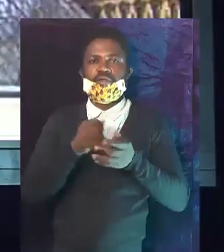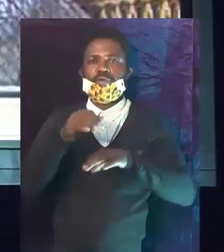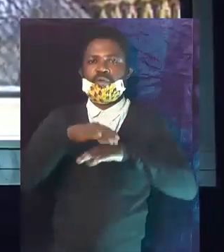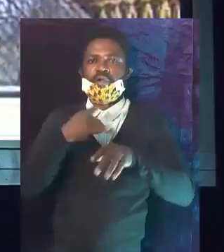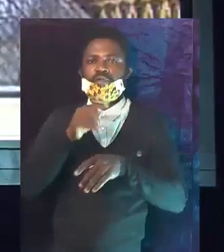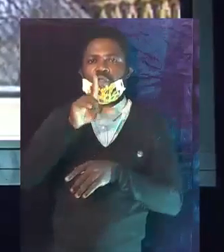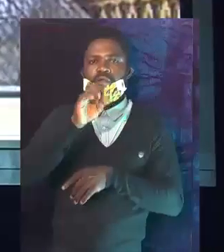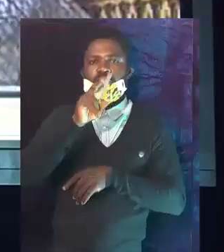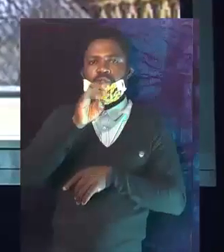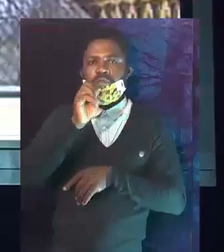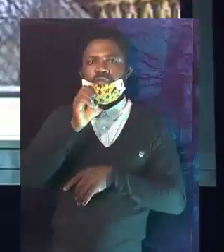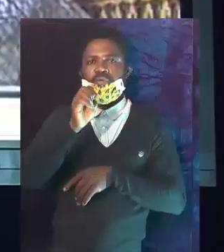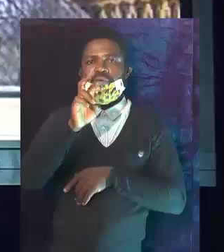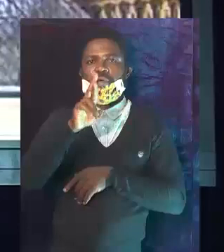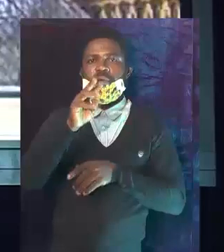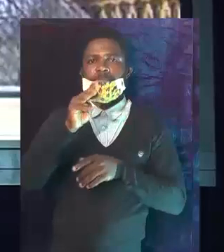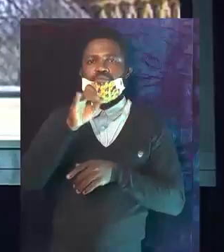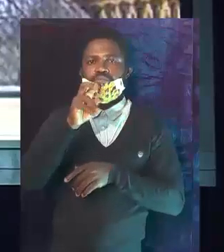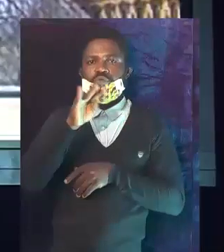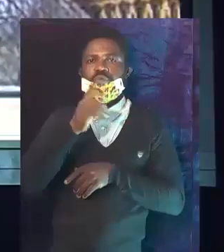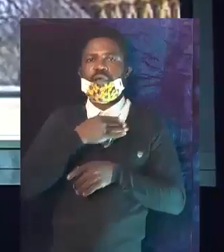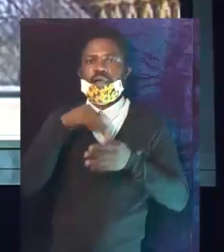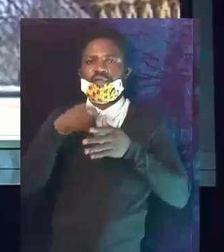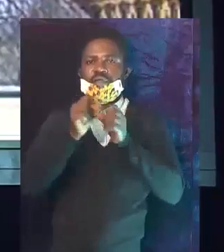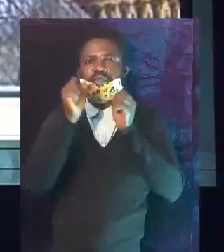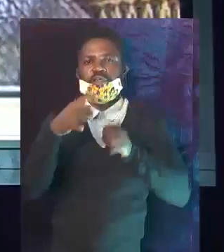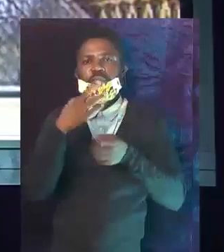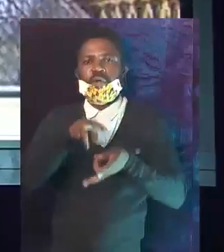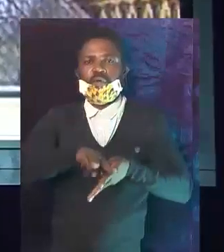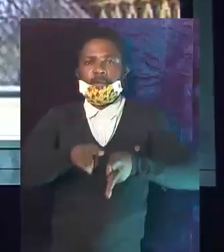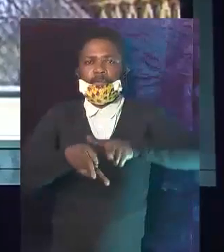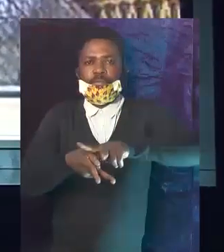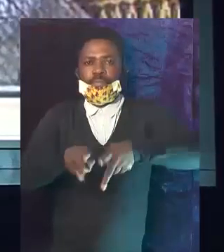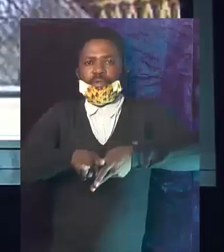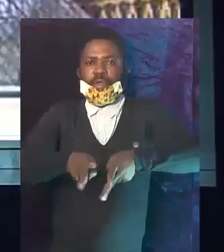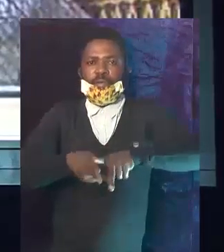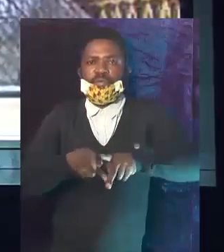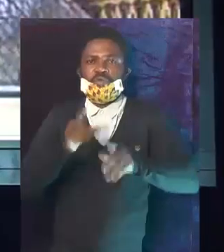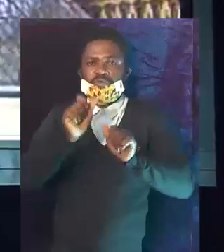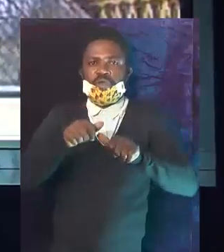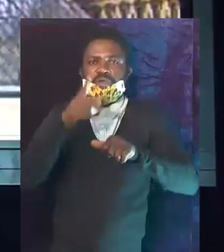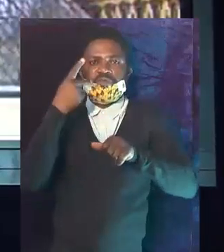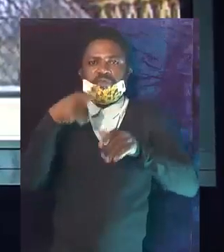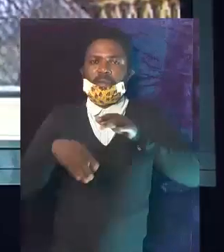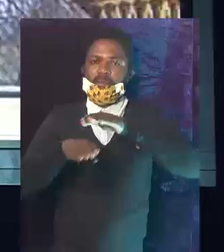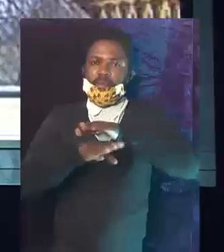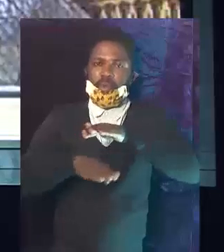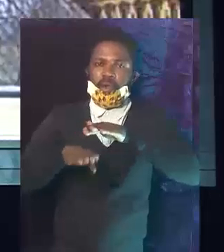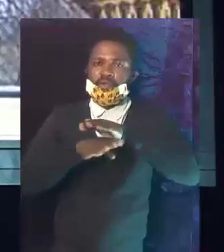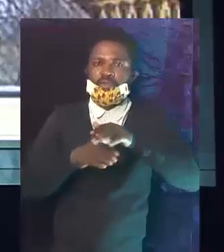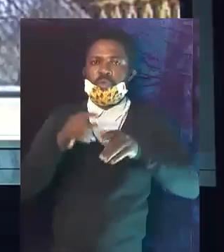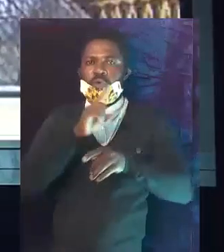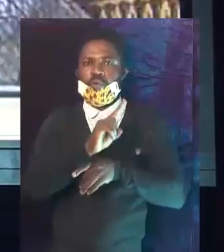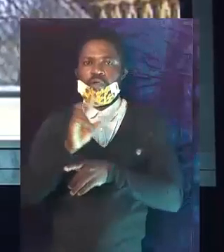Museum, and it is in the shape of a square base pyramid. Look at the bottom. You can see it goes 1, 2, and then 2 sides on the other